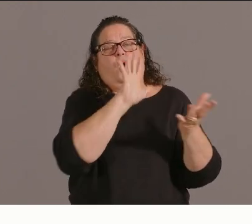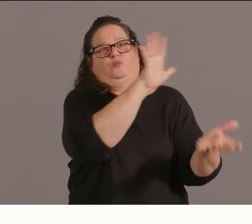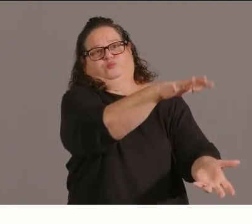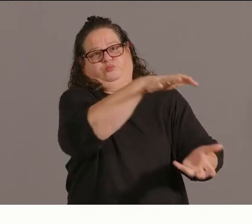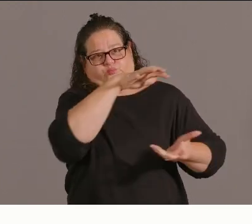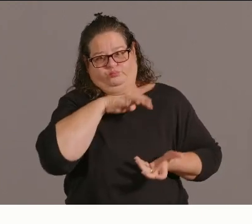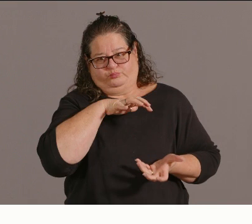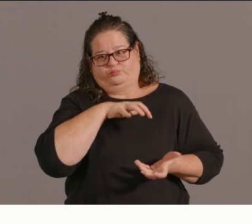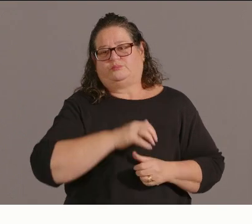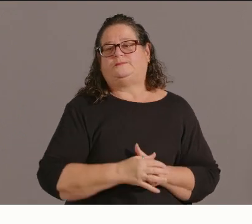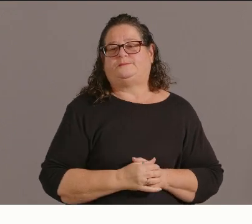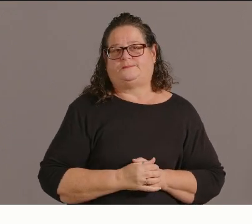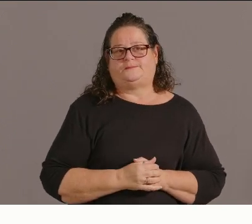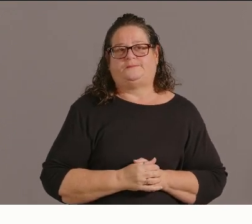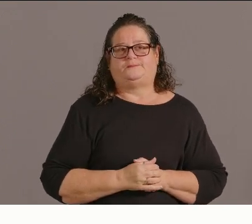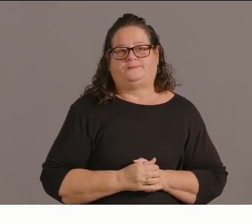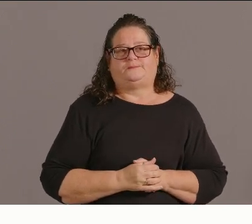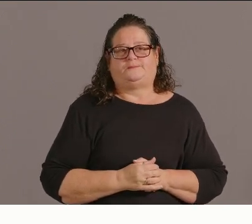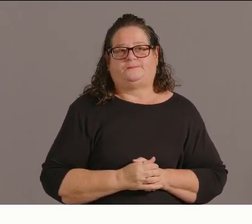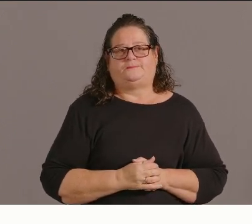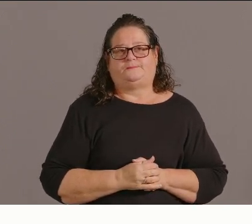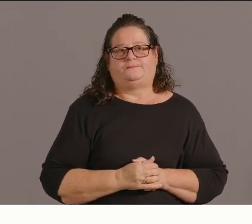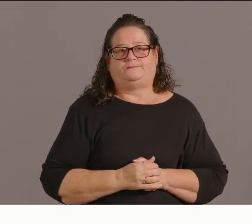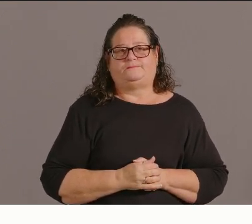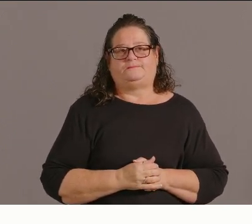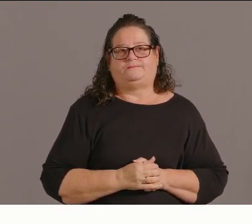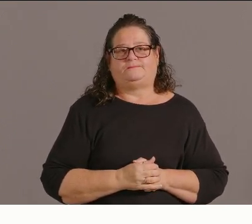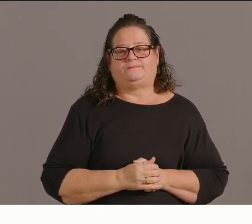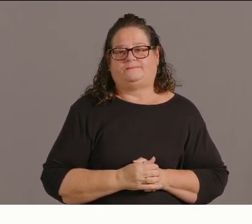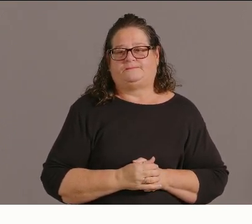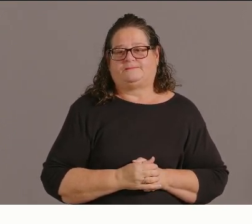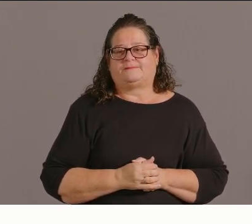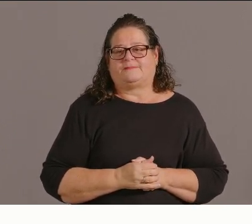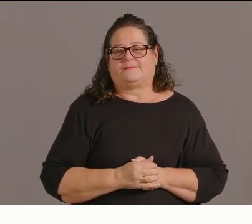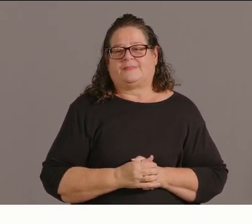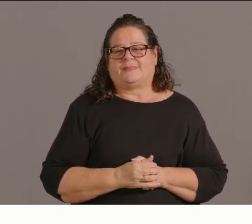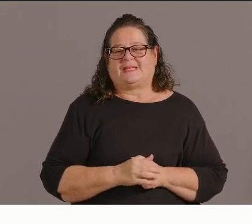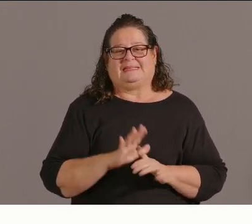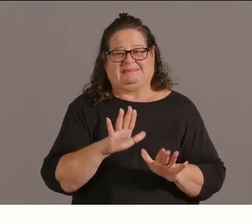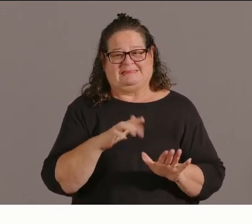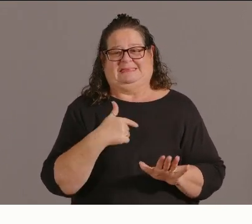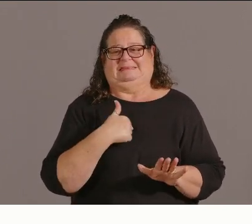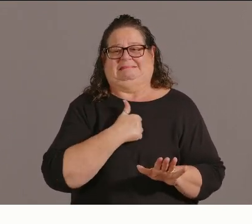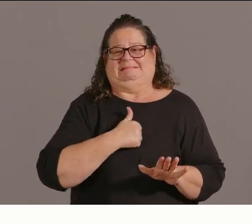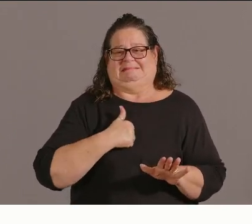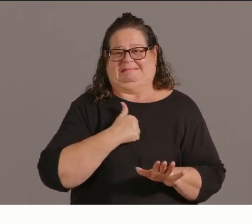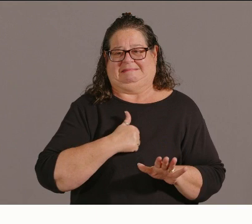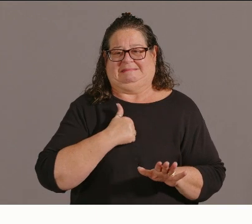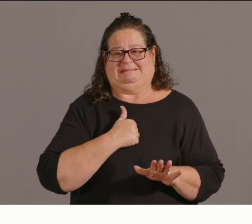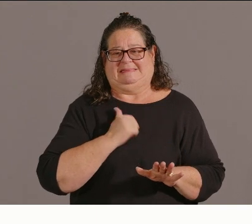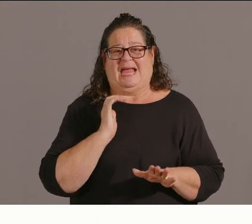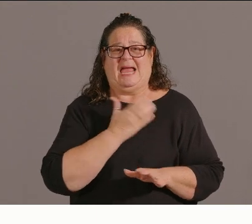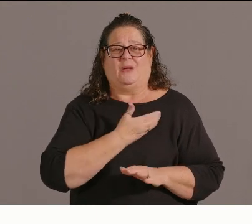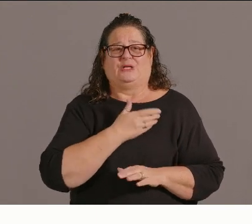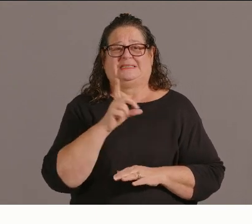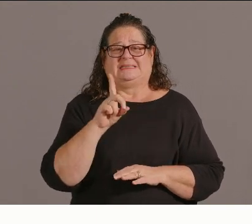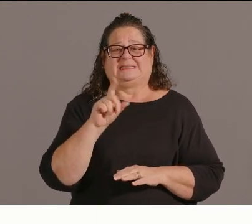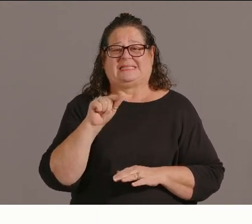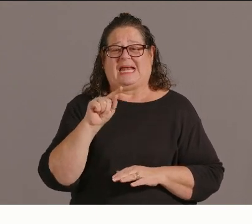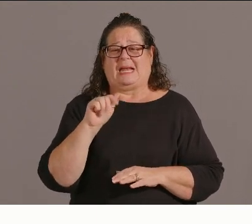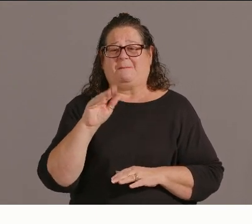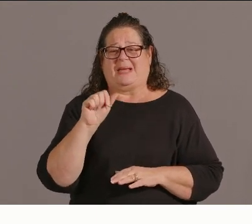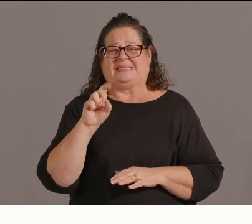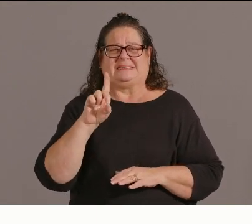vaccine allocation. And we apologize, our database, there are a lot of